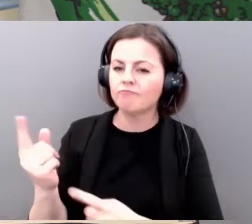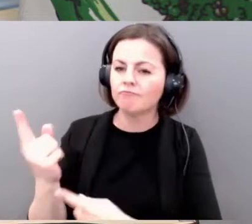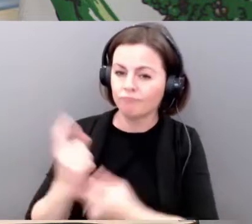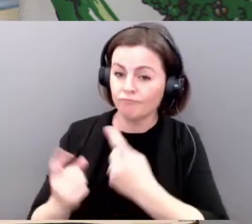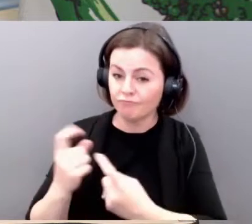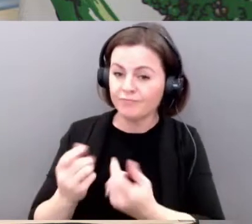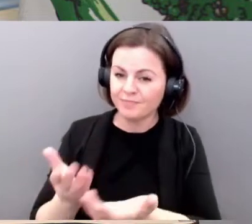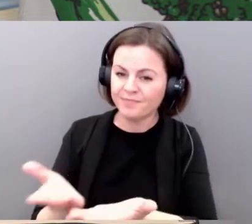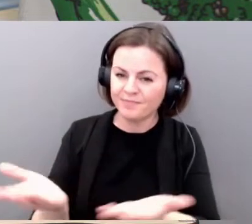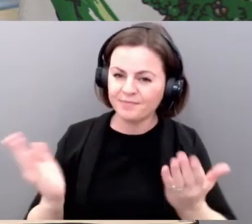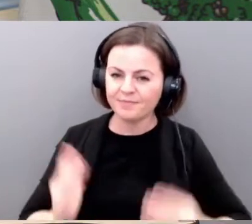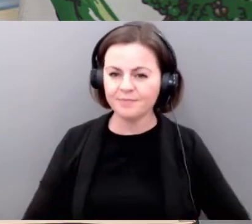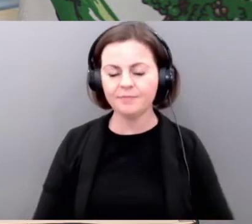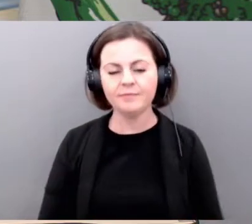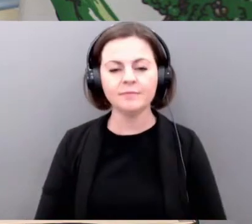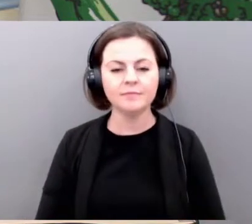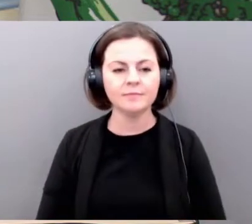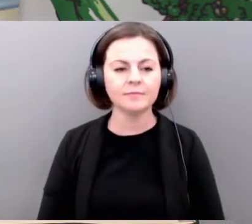media.